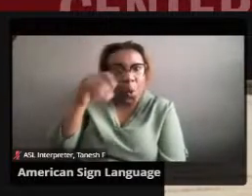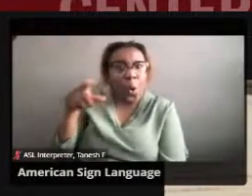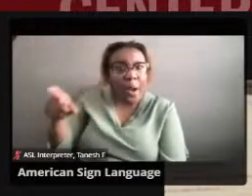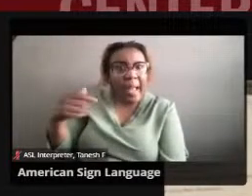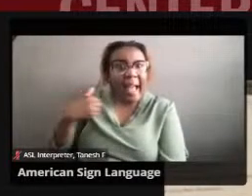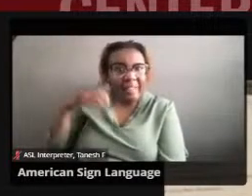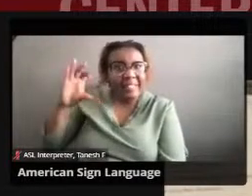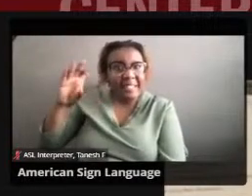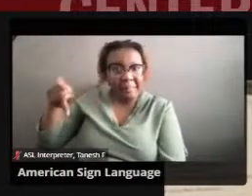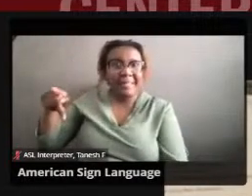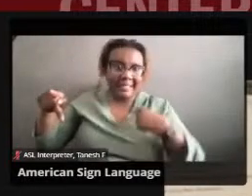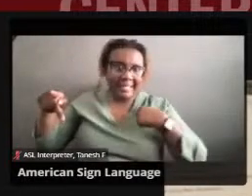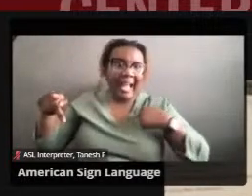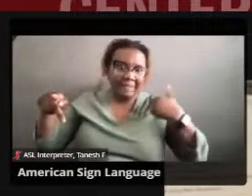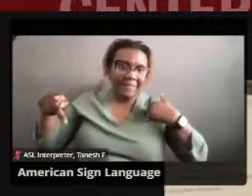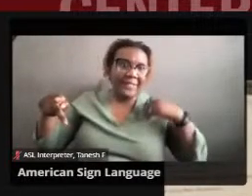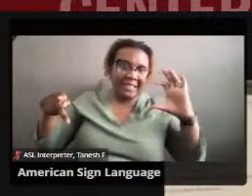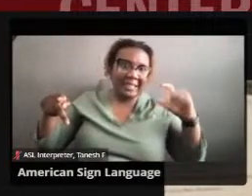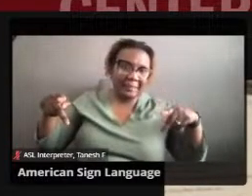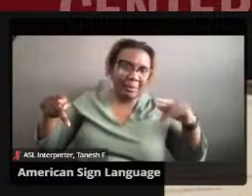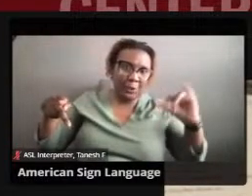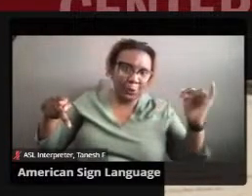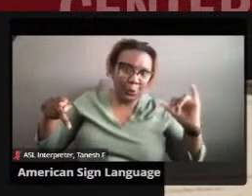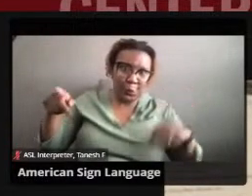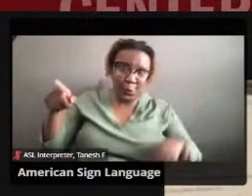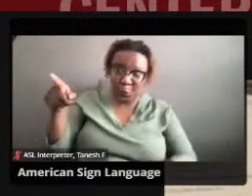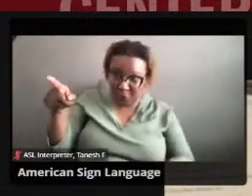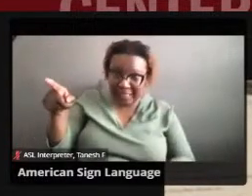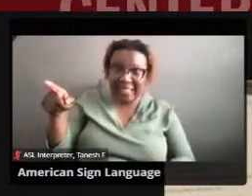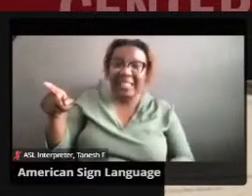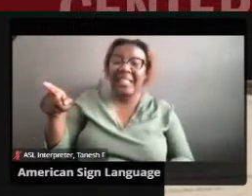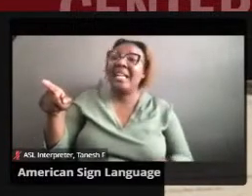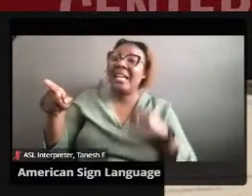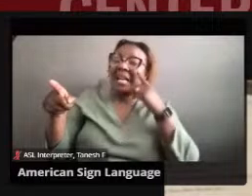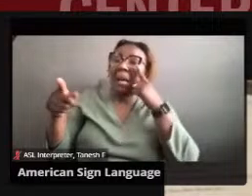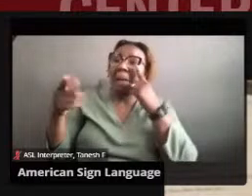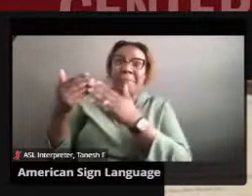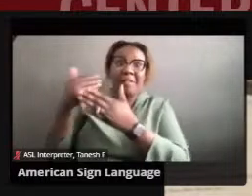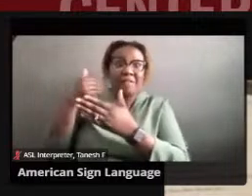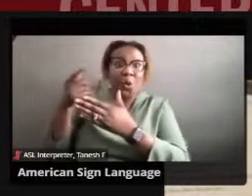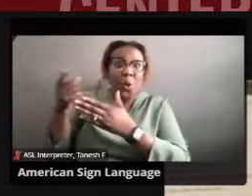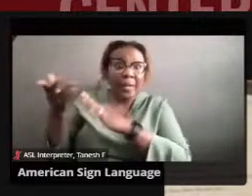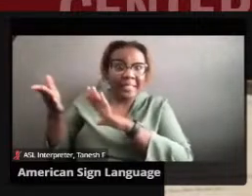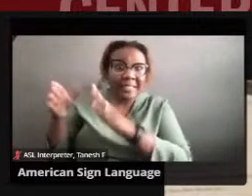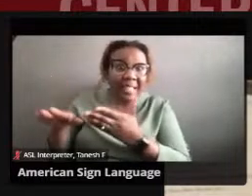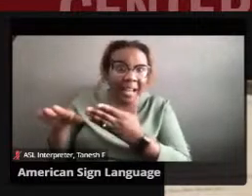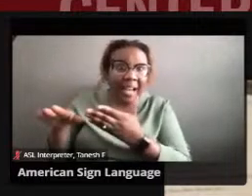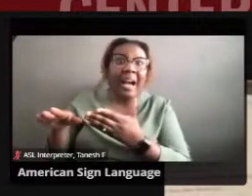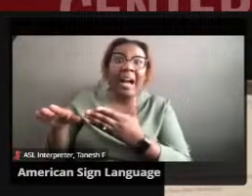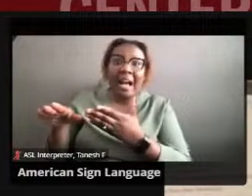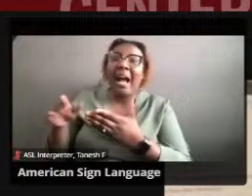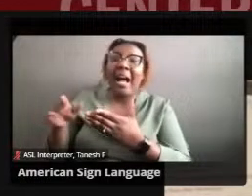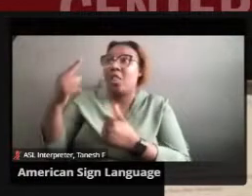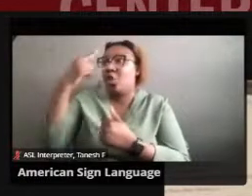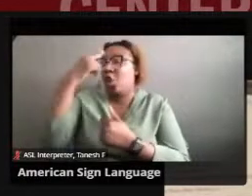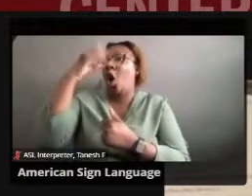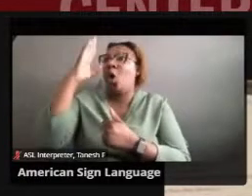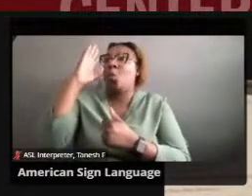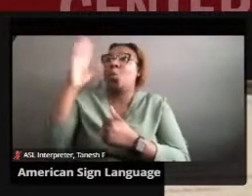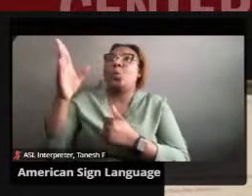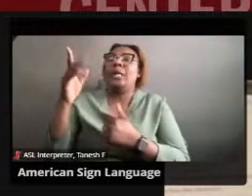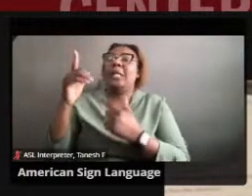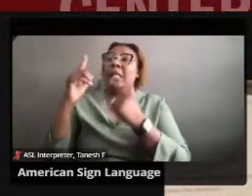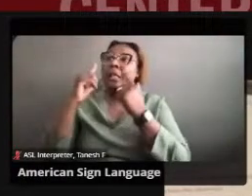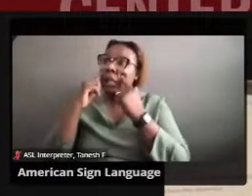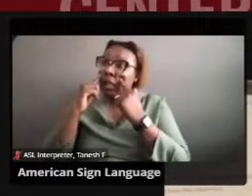I have, in an emaciated state before his death, I thought that surely we would finally hear the rallying cries of the